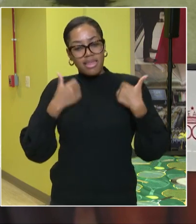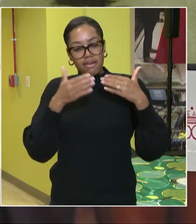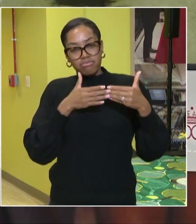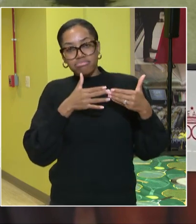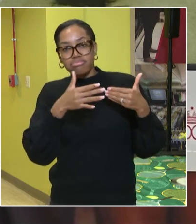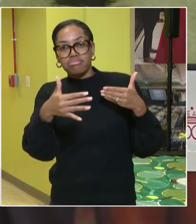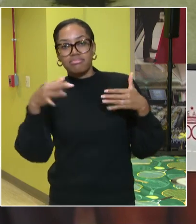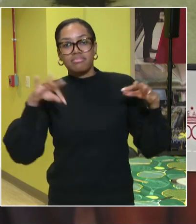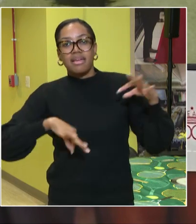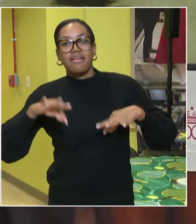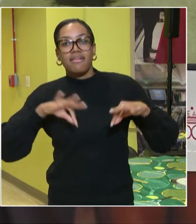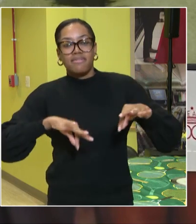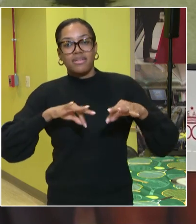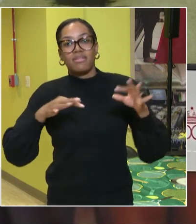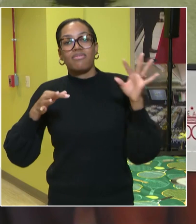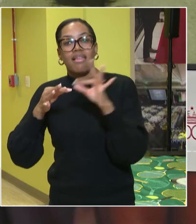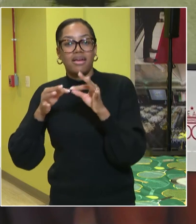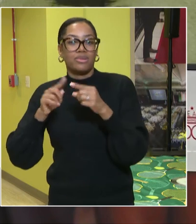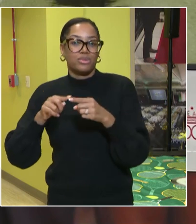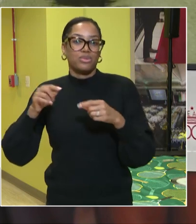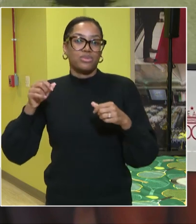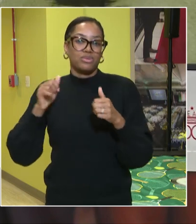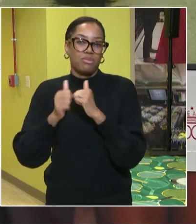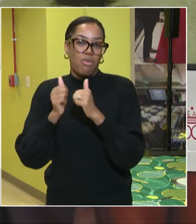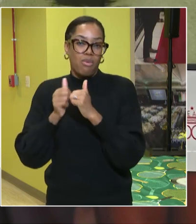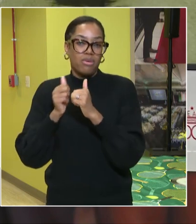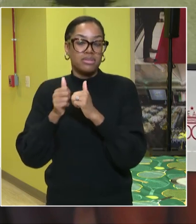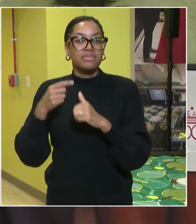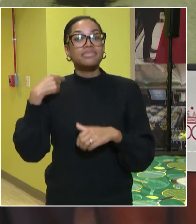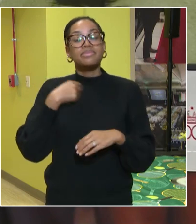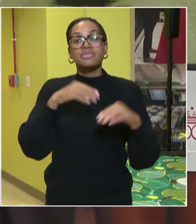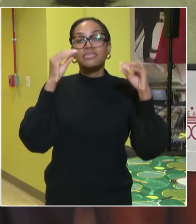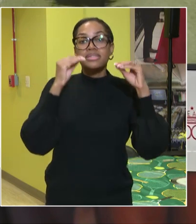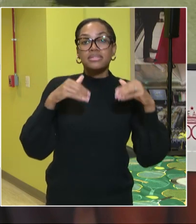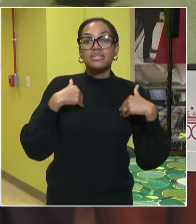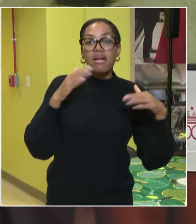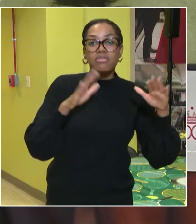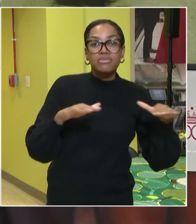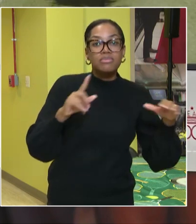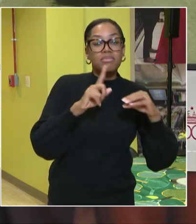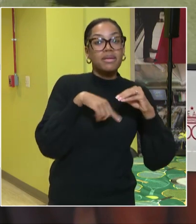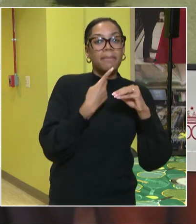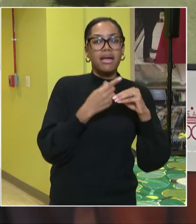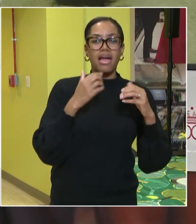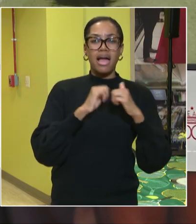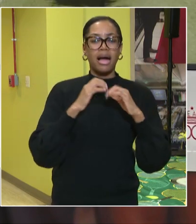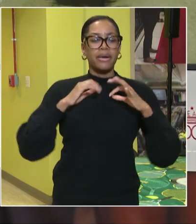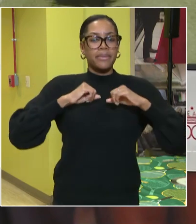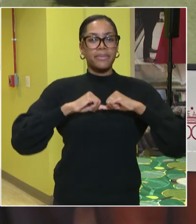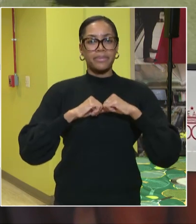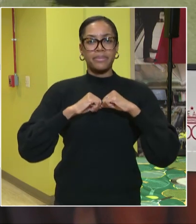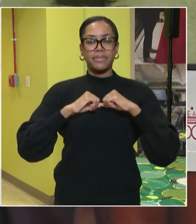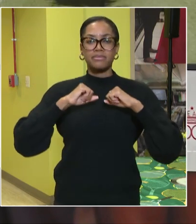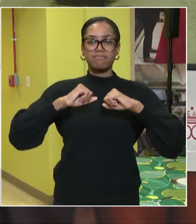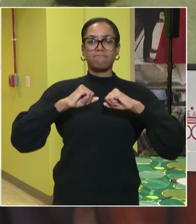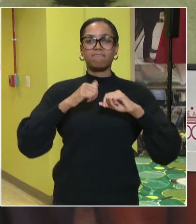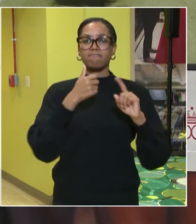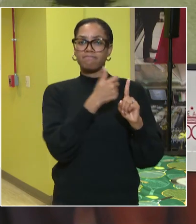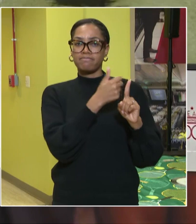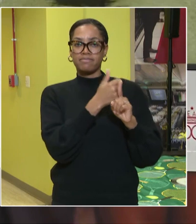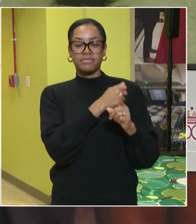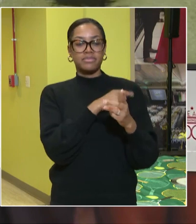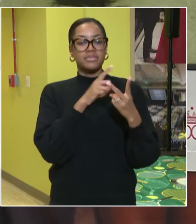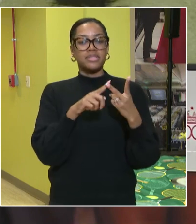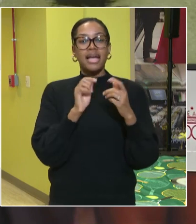sports. We teach our young children about resilience. We teach them how to grow and develop personally